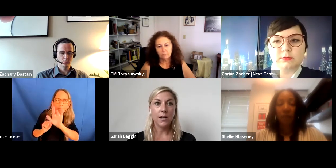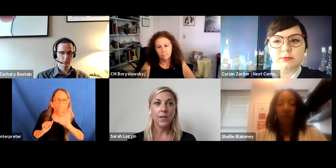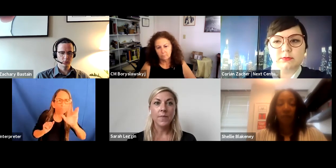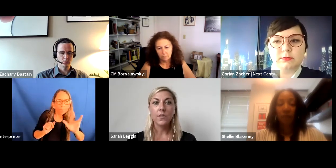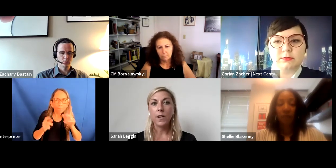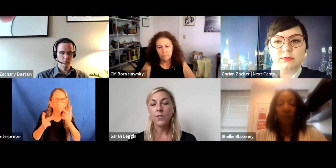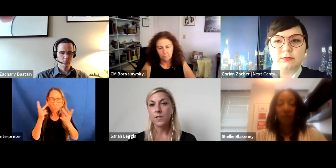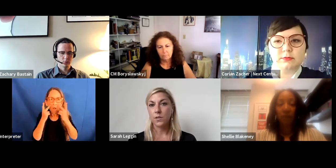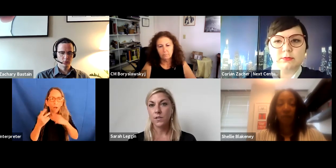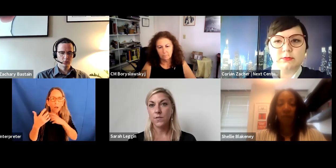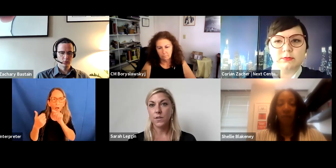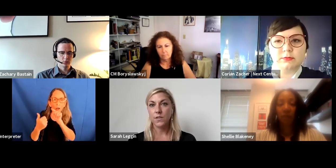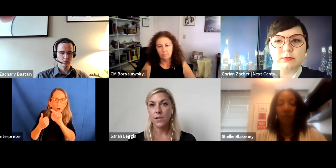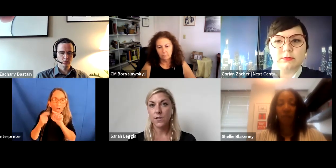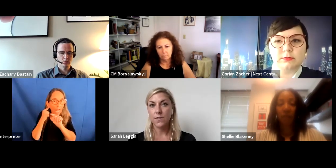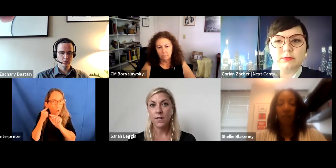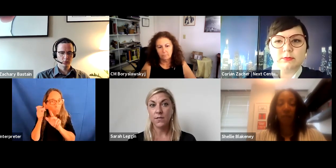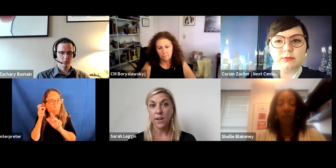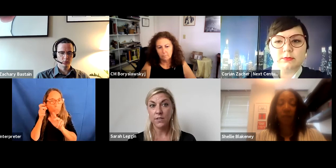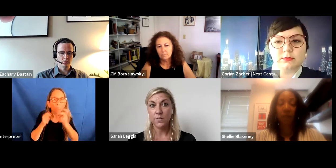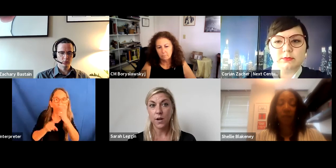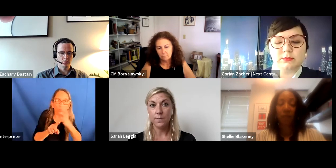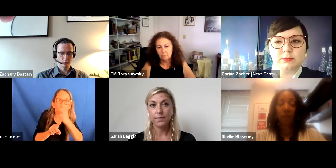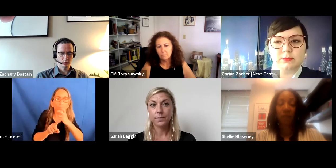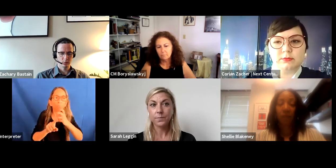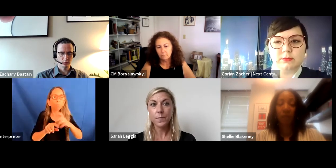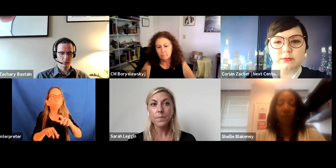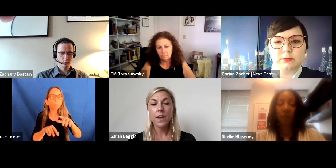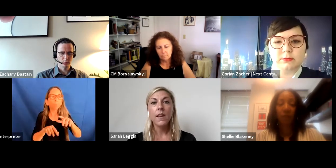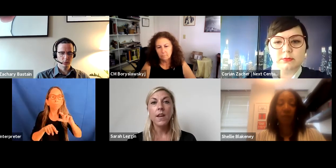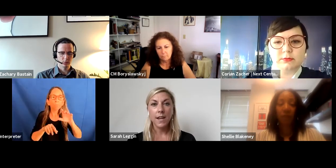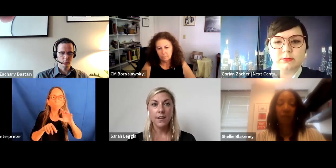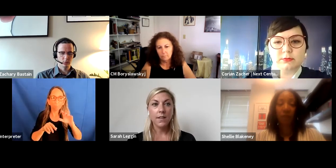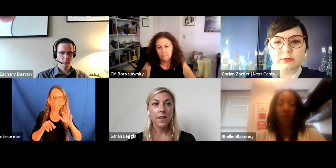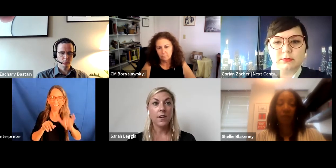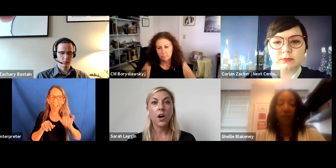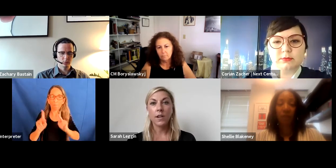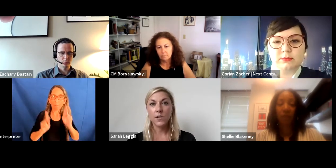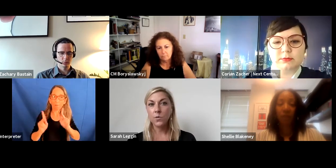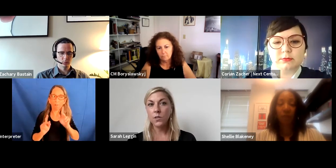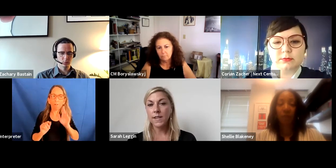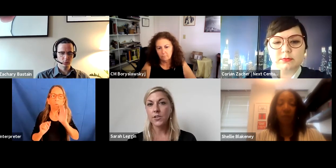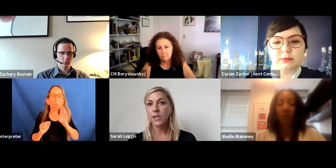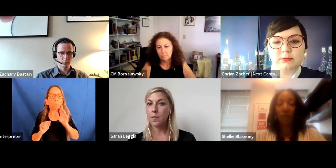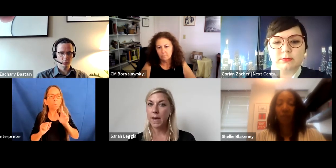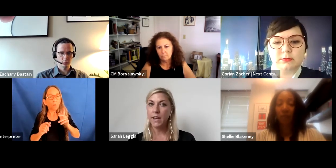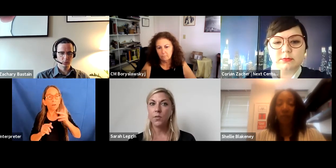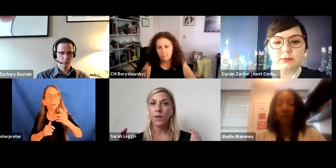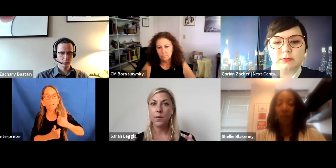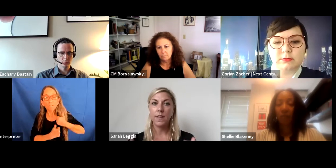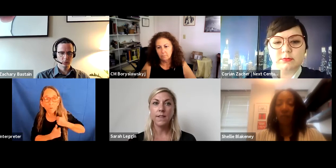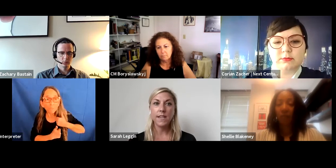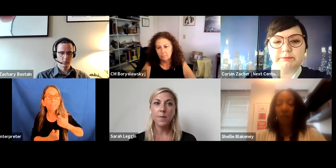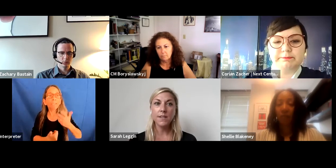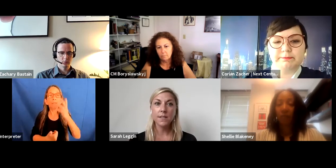cognition, as well as resources for seniors and veterans as well. And the GARI tool is actually embedded